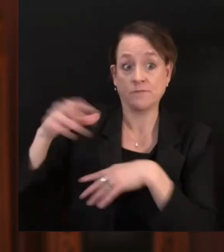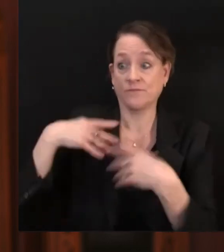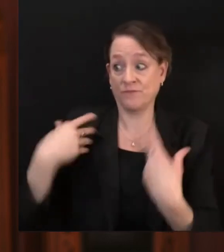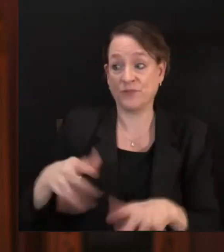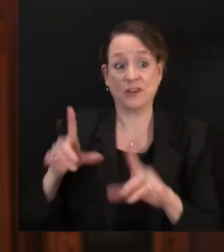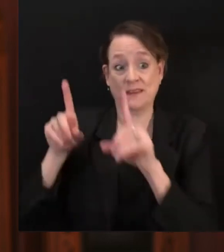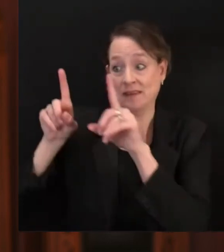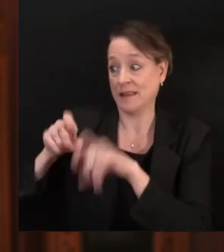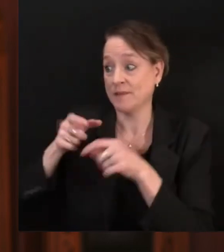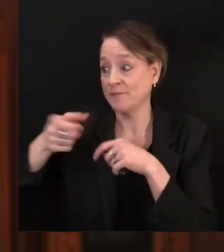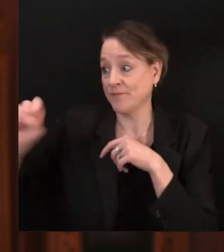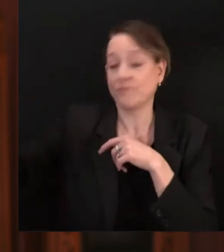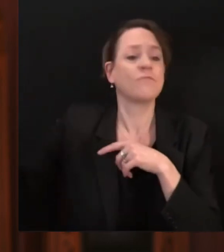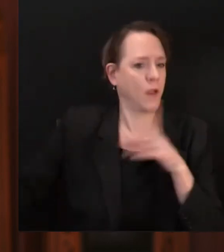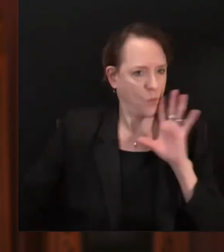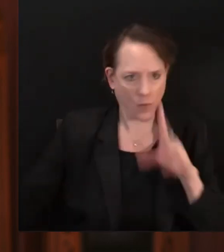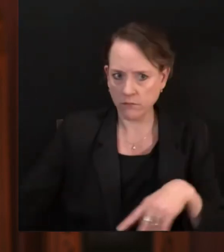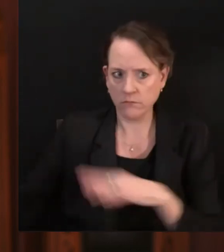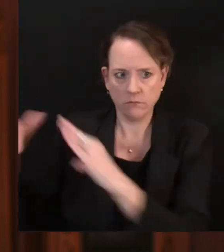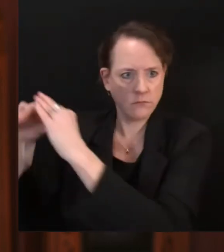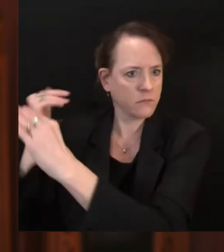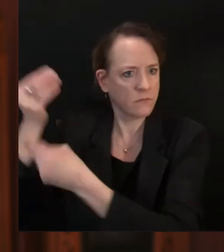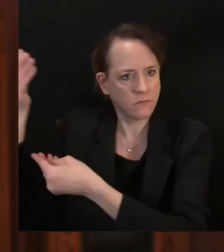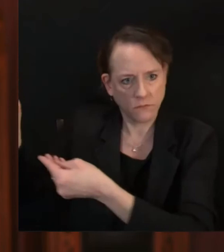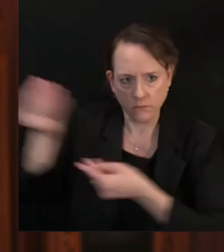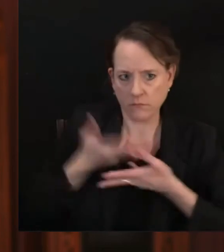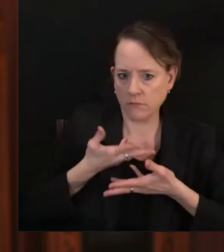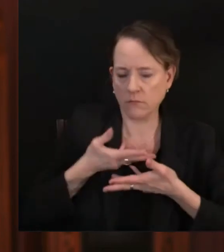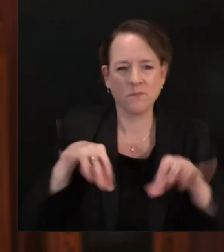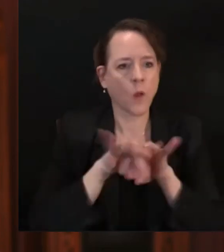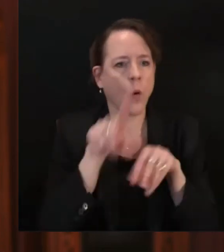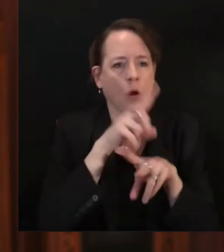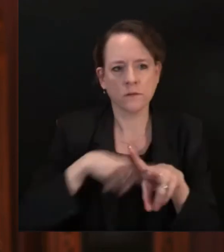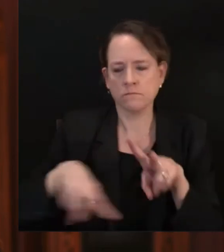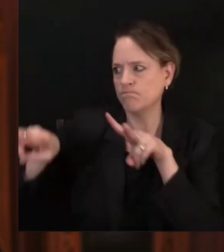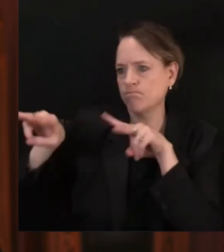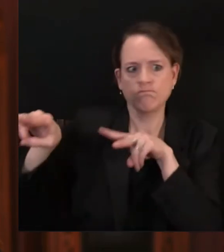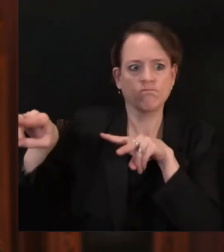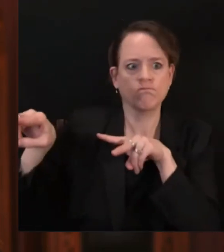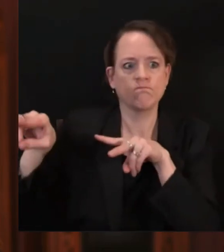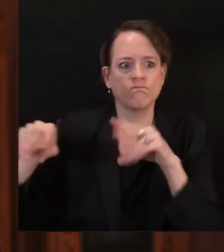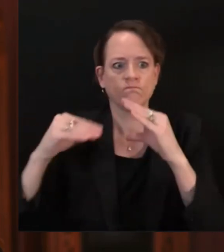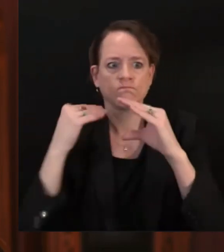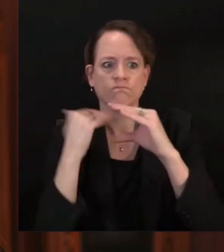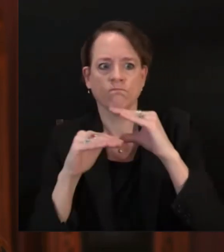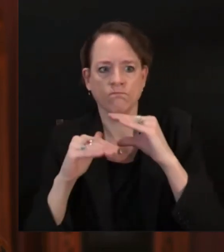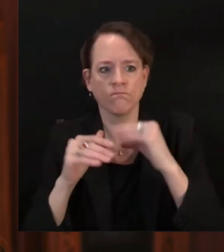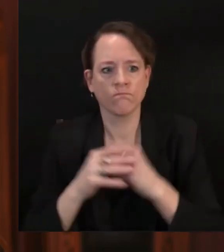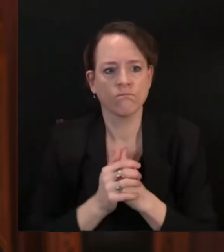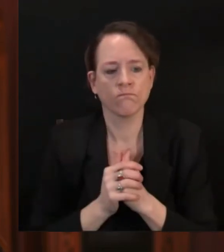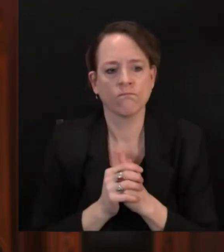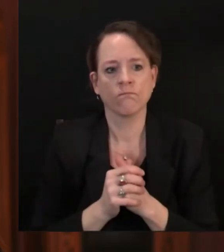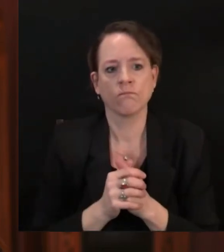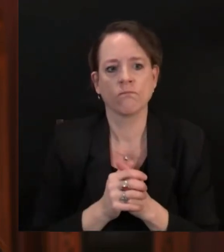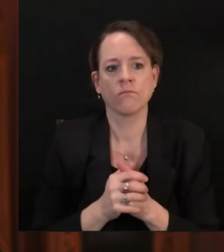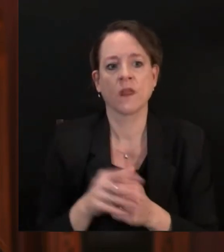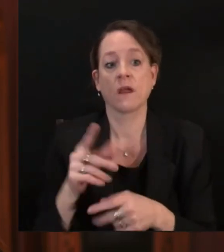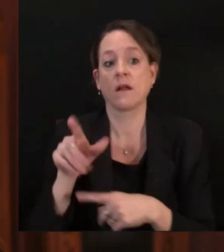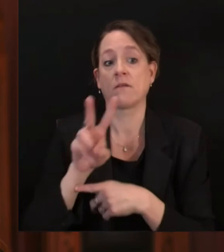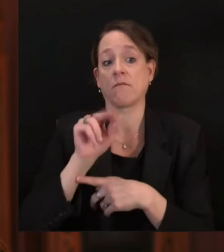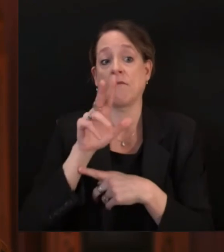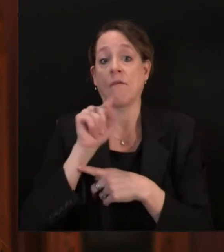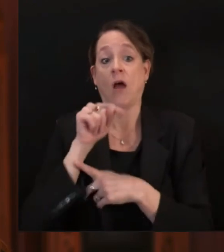contracts. So it's certainly something we will keep a close eye on, but based on our conversations with Vault, we do not anticipate having